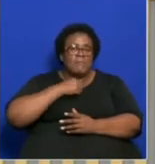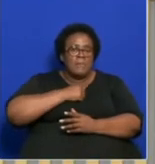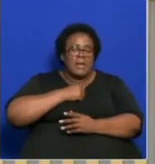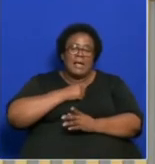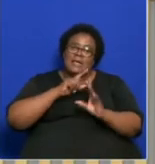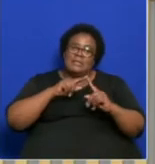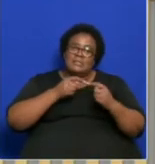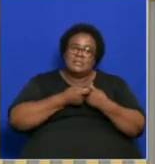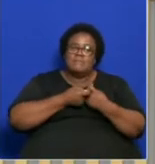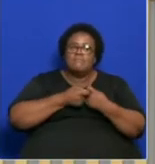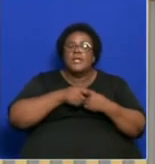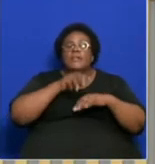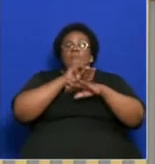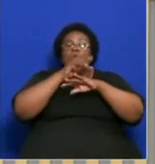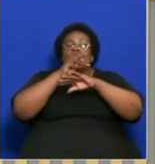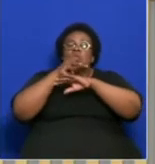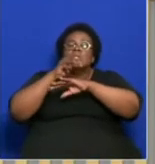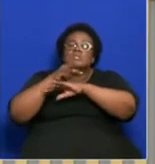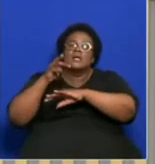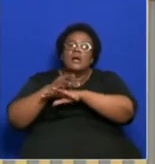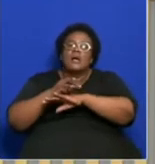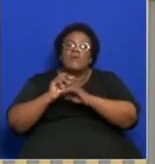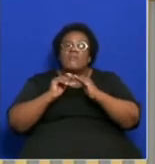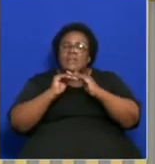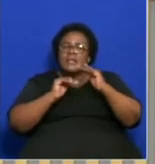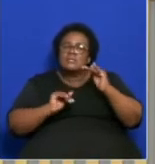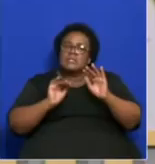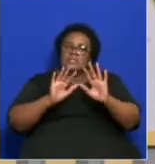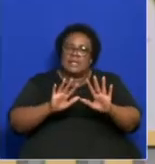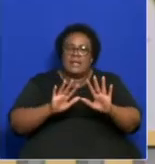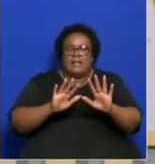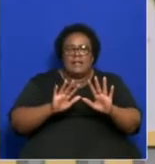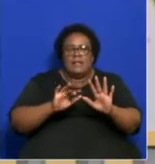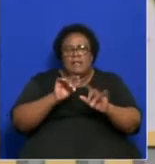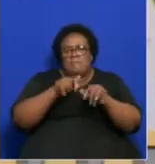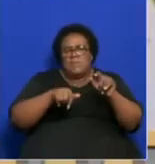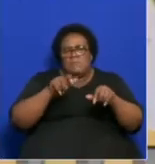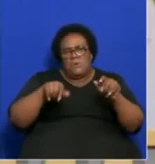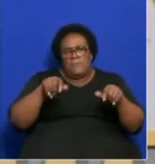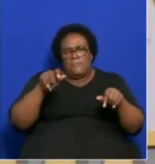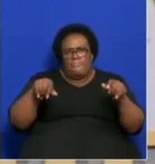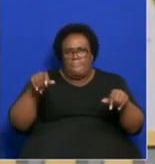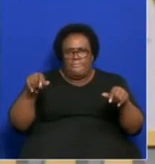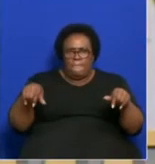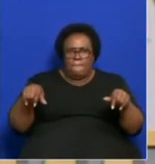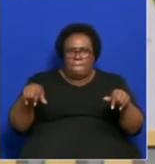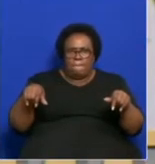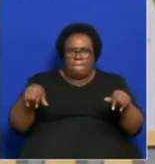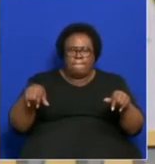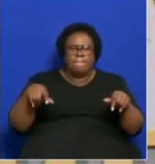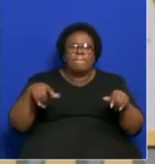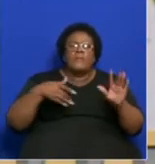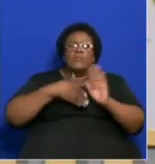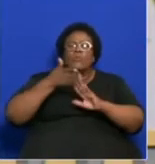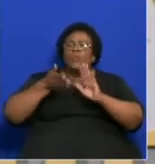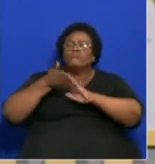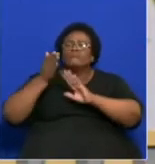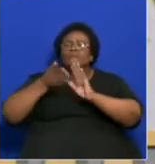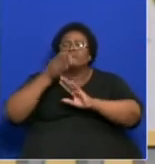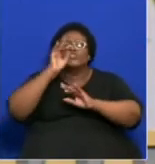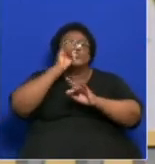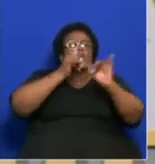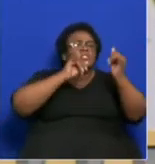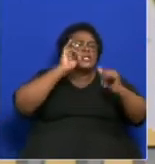of less than 10 people, right, is deployed. Chances of them